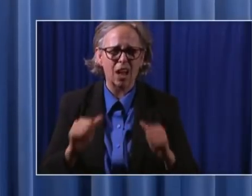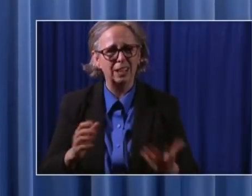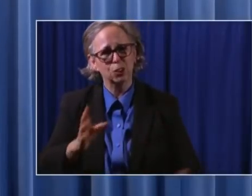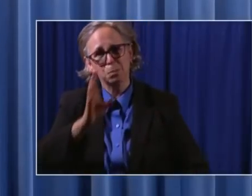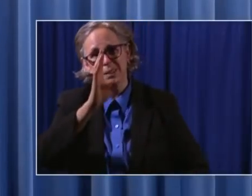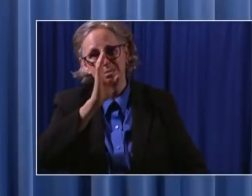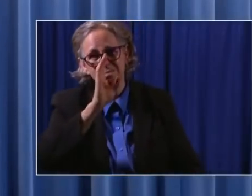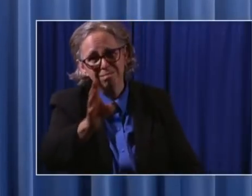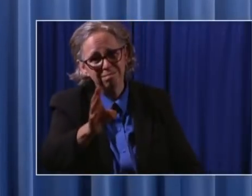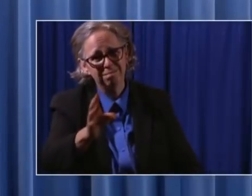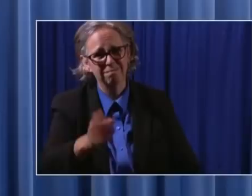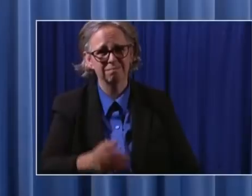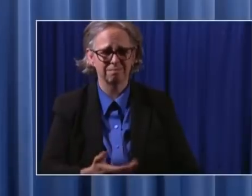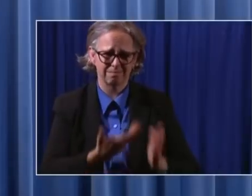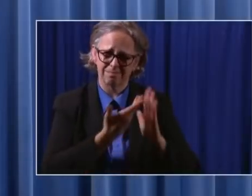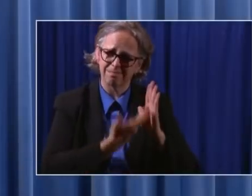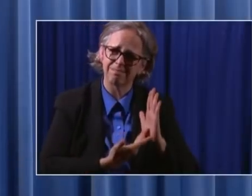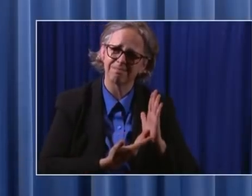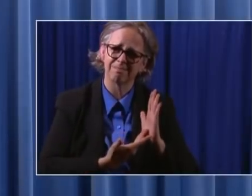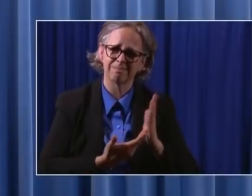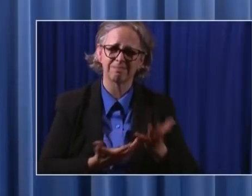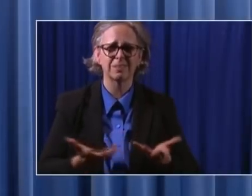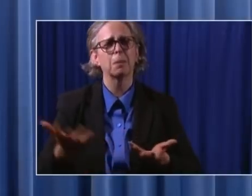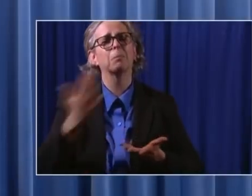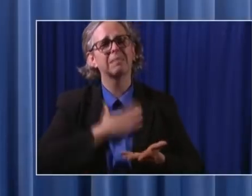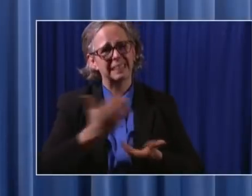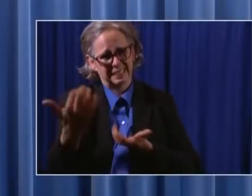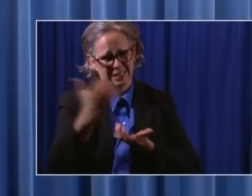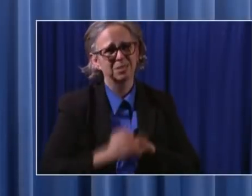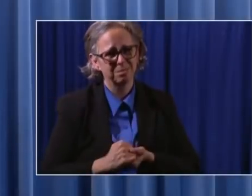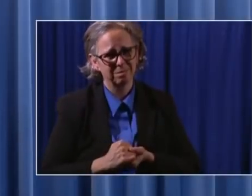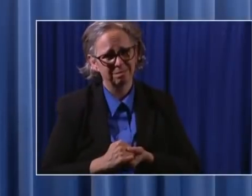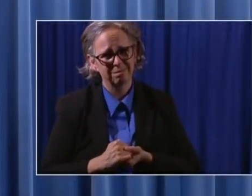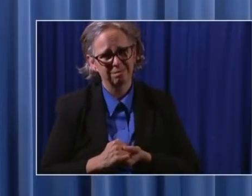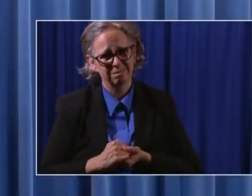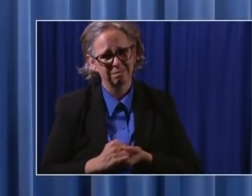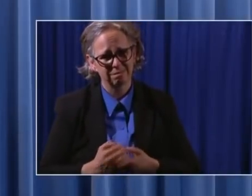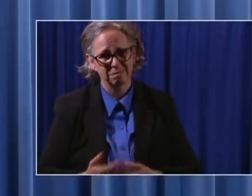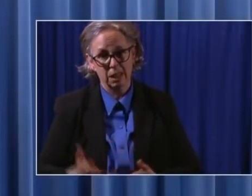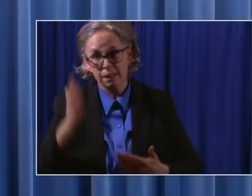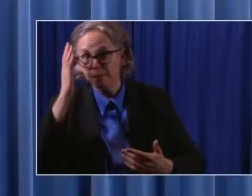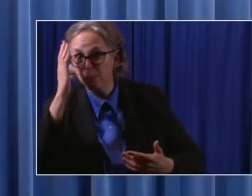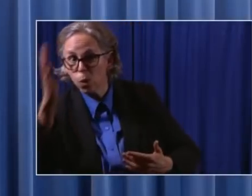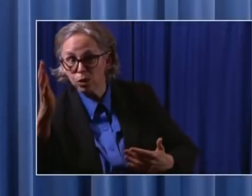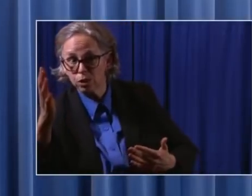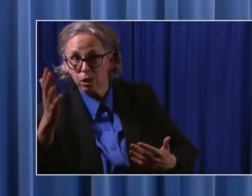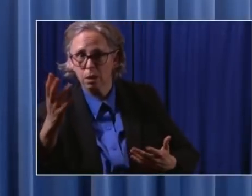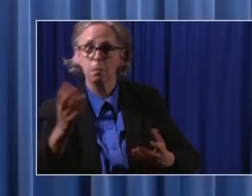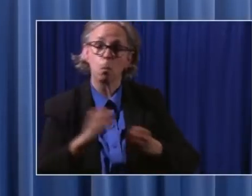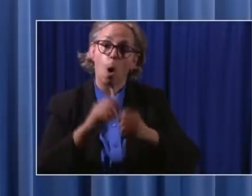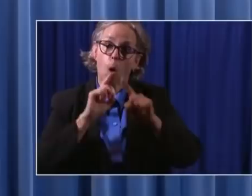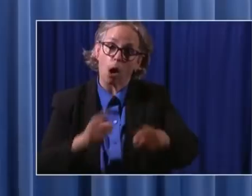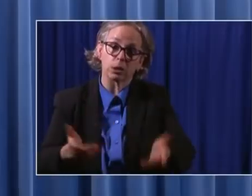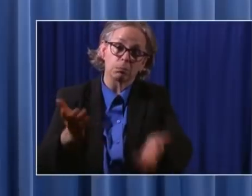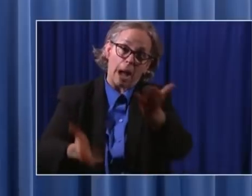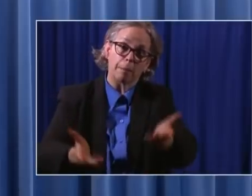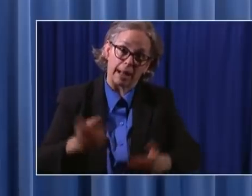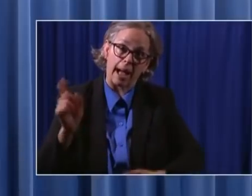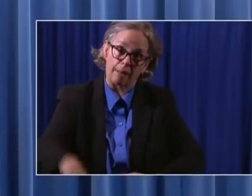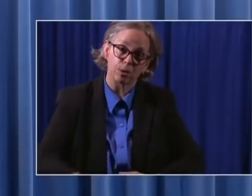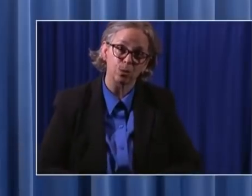look, as I said at the beginning of the speech, there'll be additional orders in the future. But again, whatever those orders are,